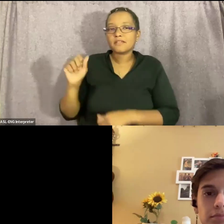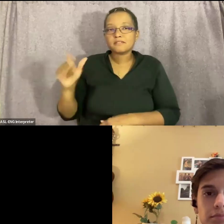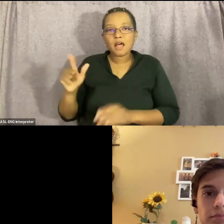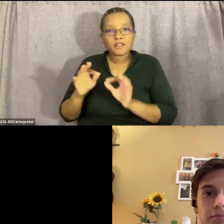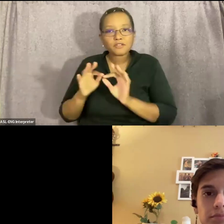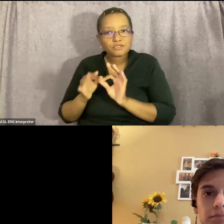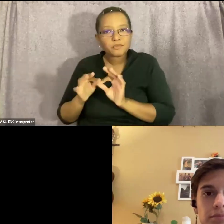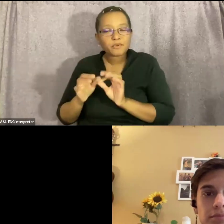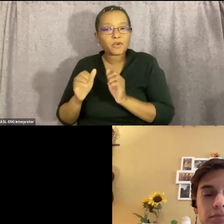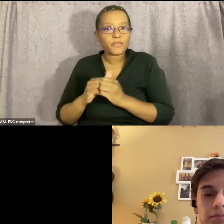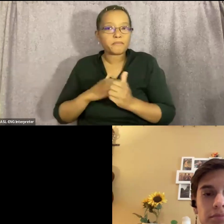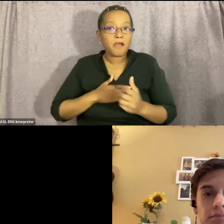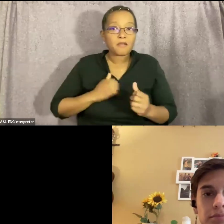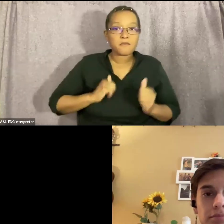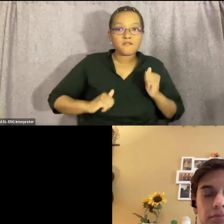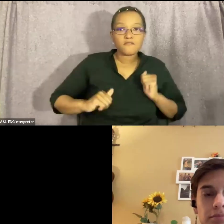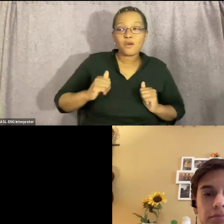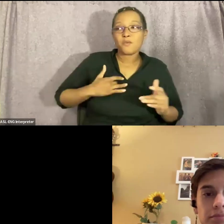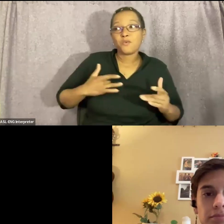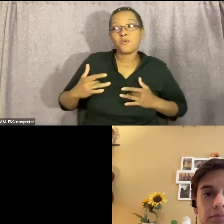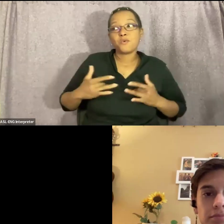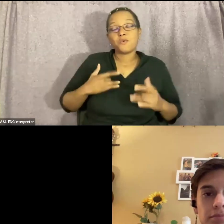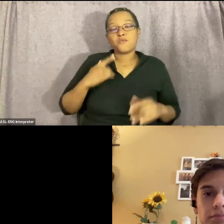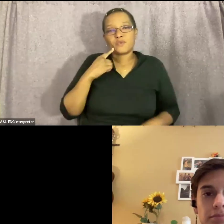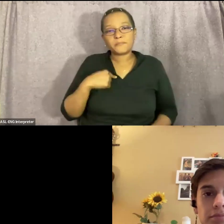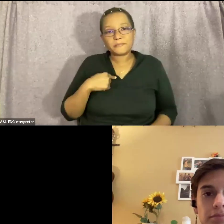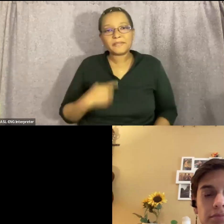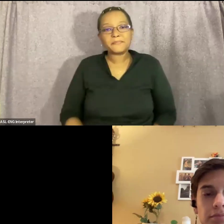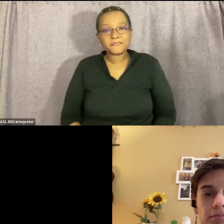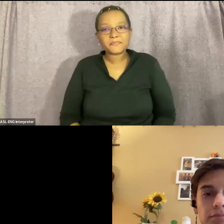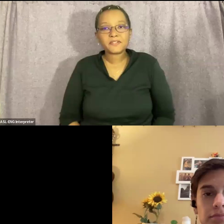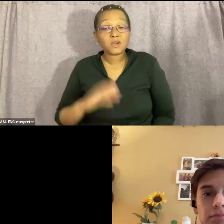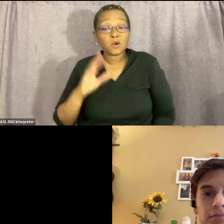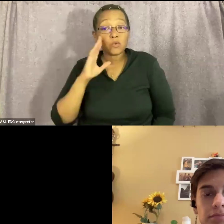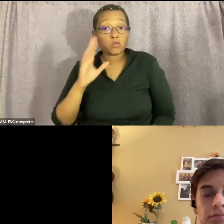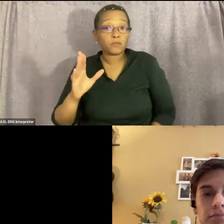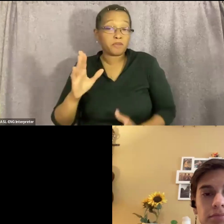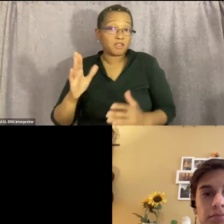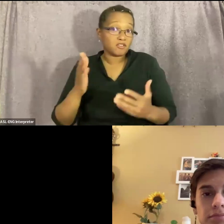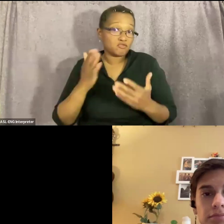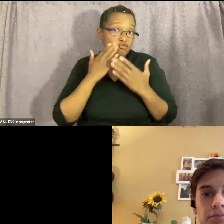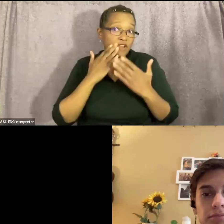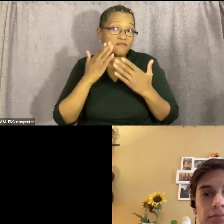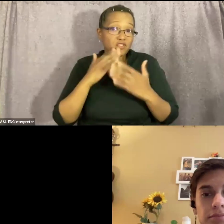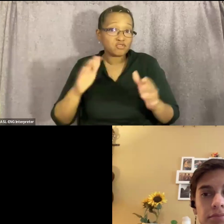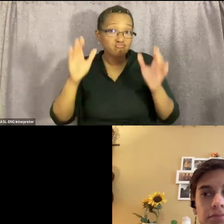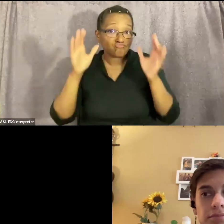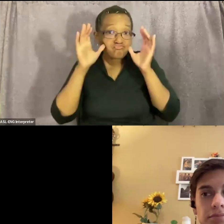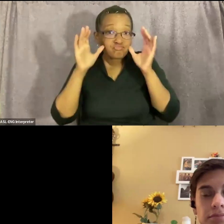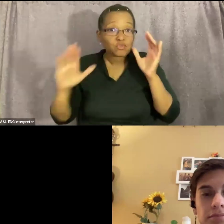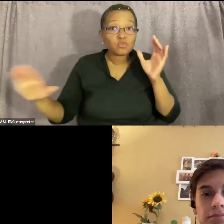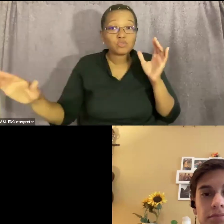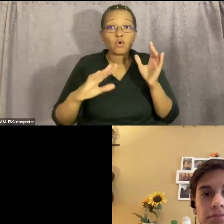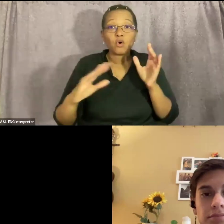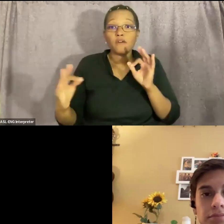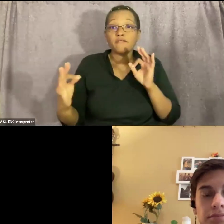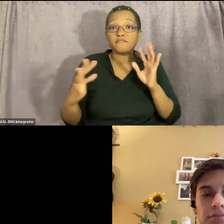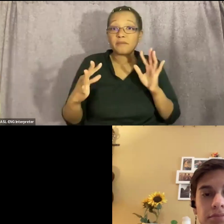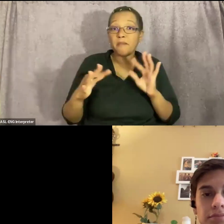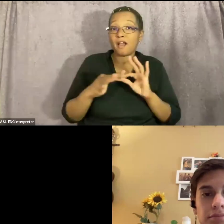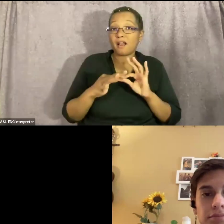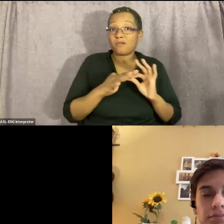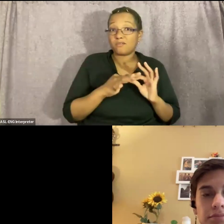This is Sab speaking. Yeah, I want to echo gratitude. I feel really